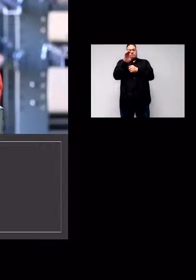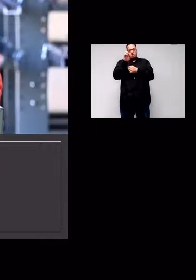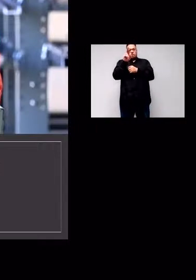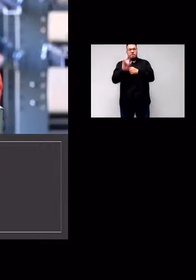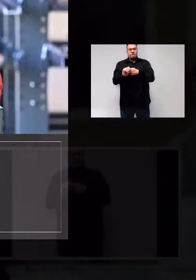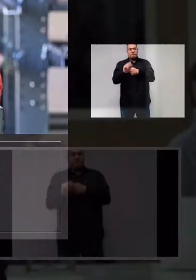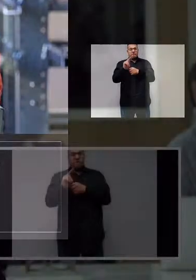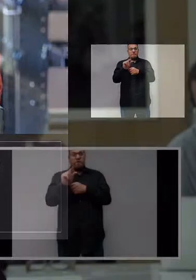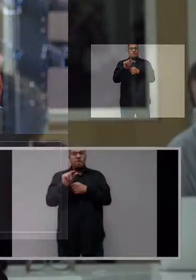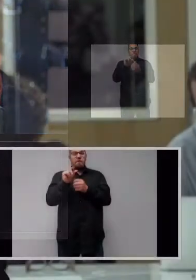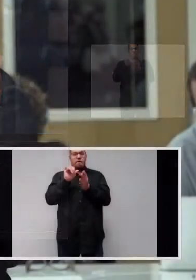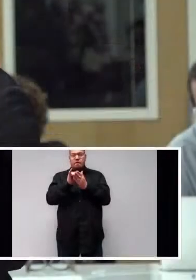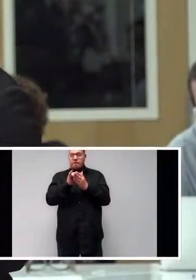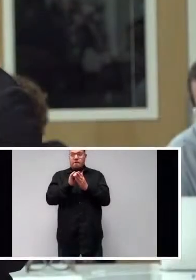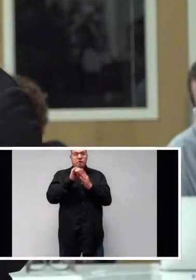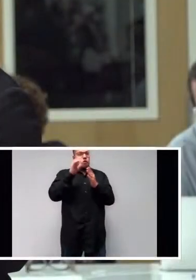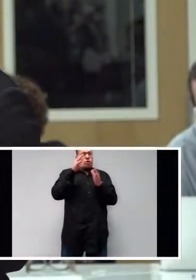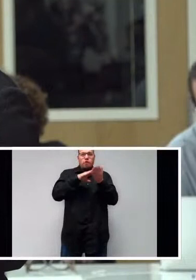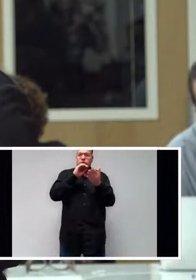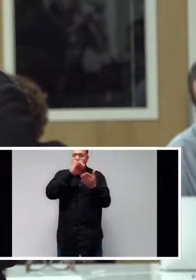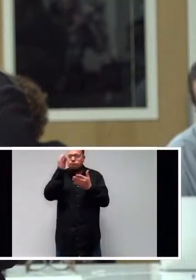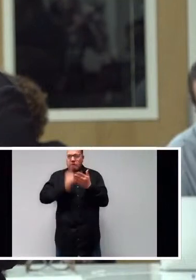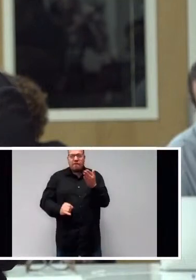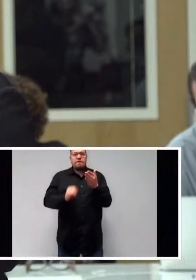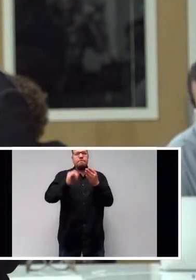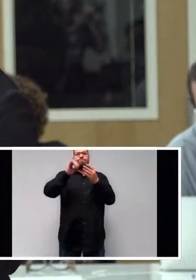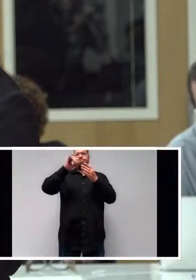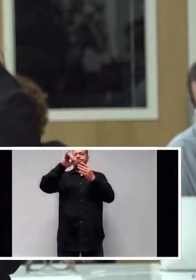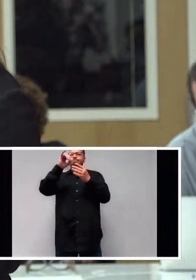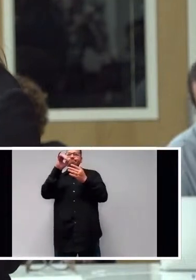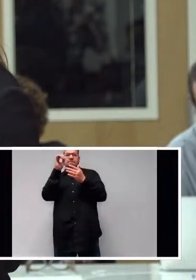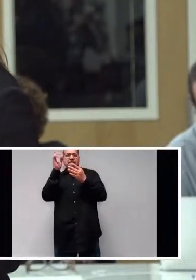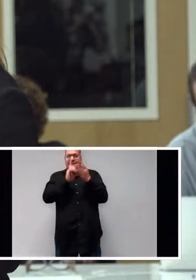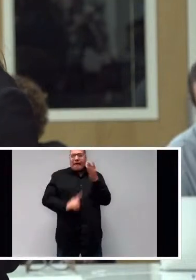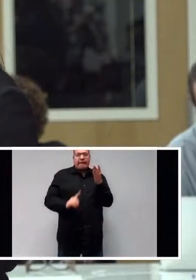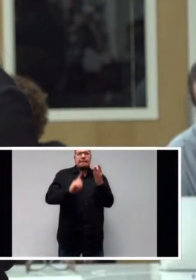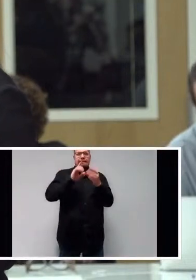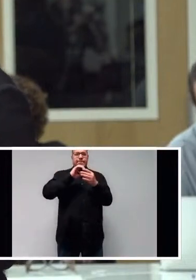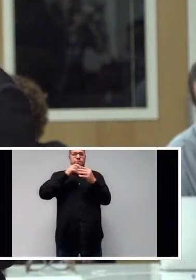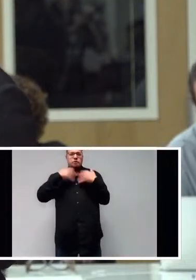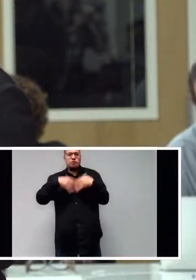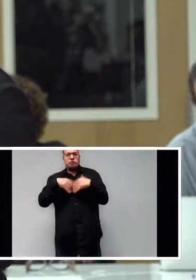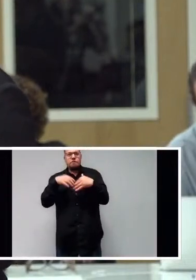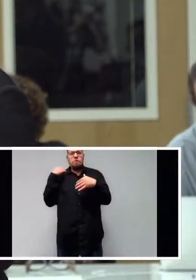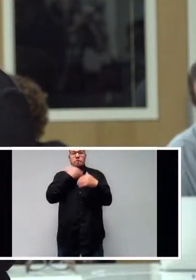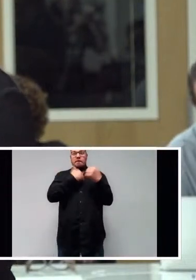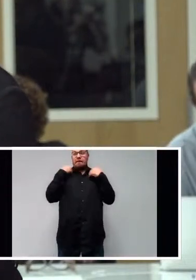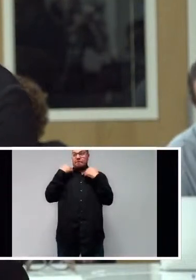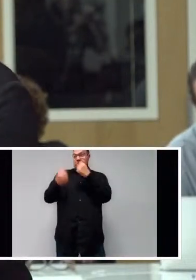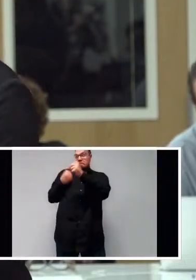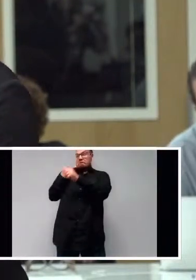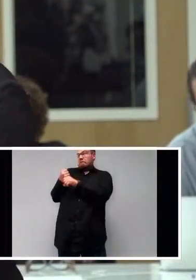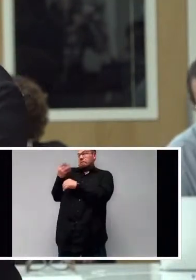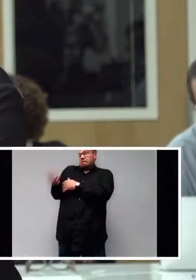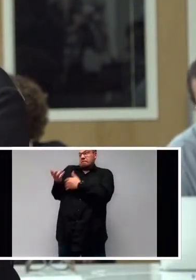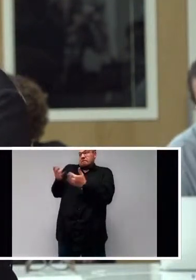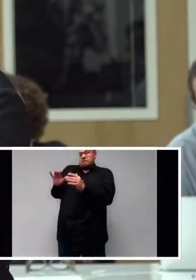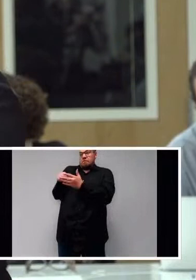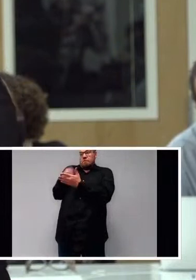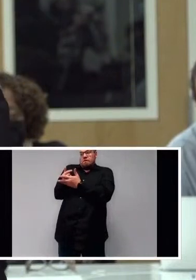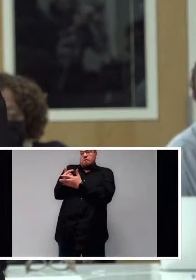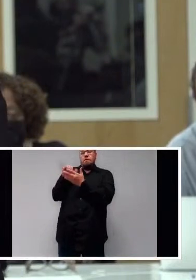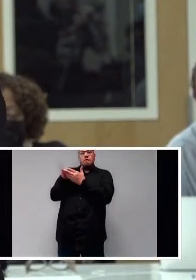They learn drafting, designing, machining. So we literally have alumni employed all over our city